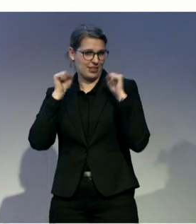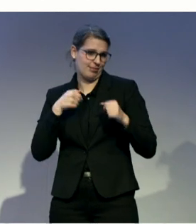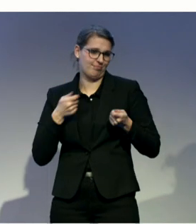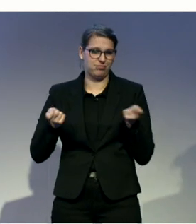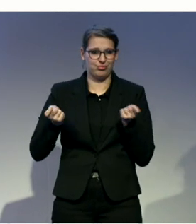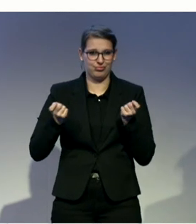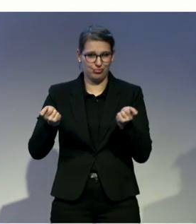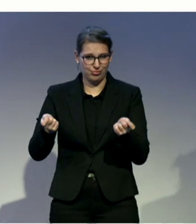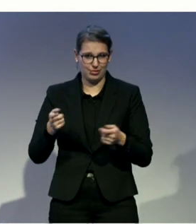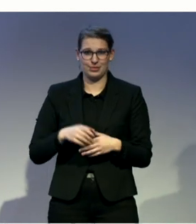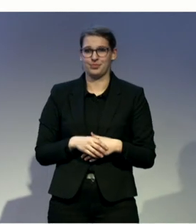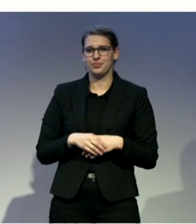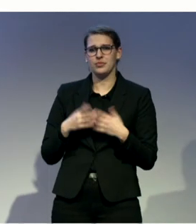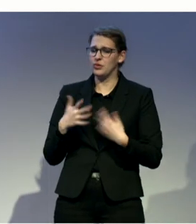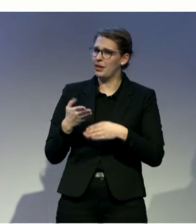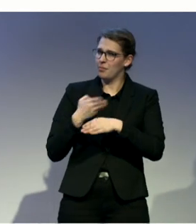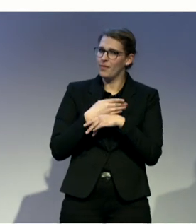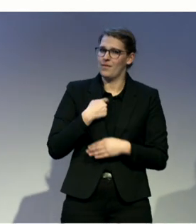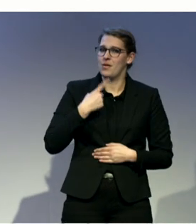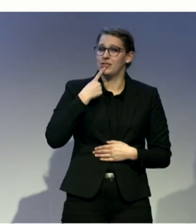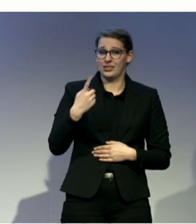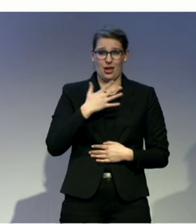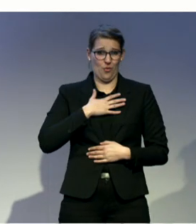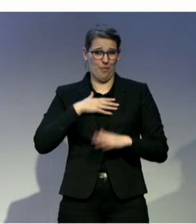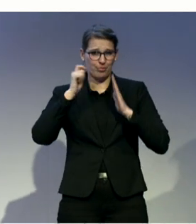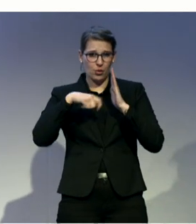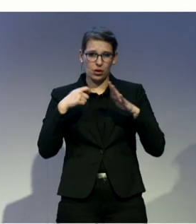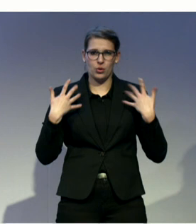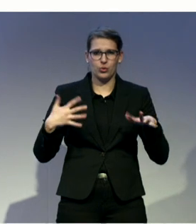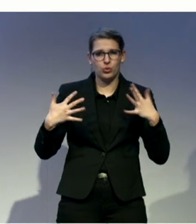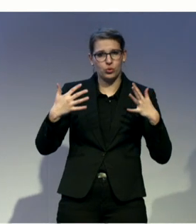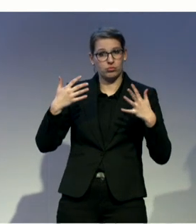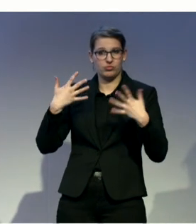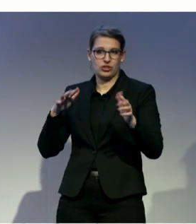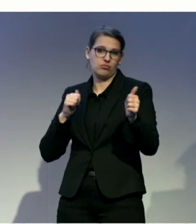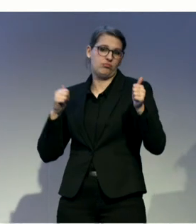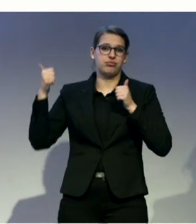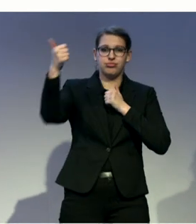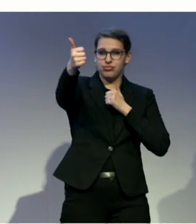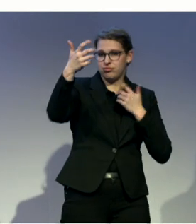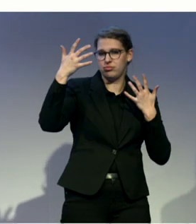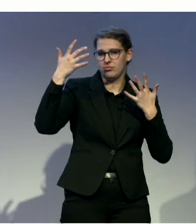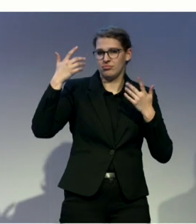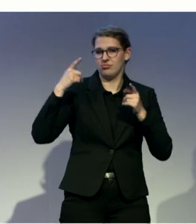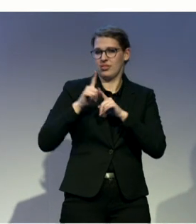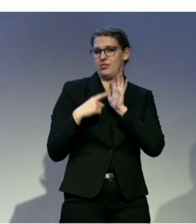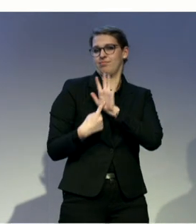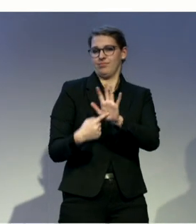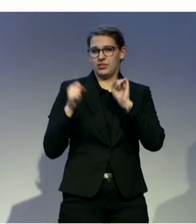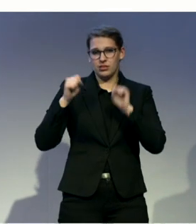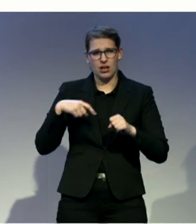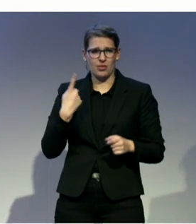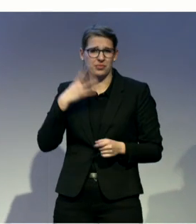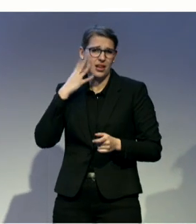that it's a very innovative approach and we are happy and we are ready to share our experience. It's a psychodynamic approach